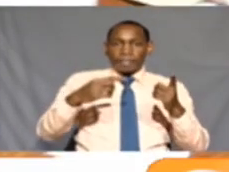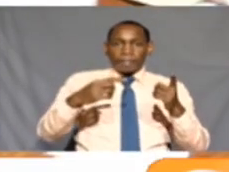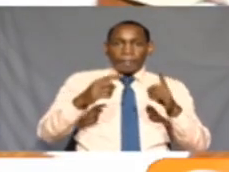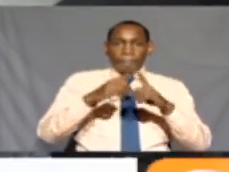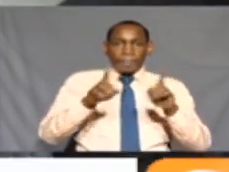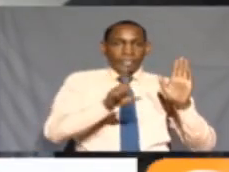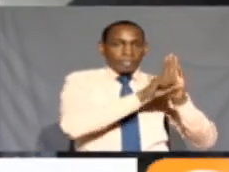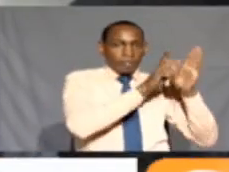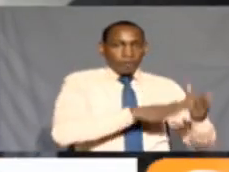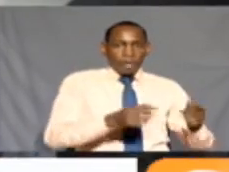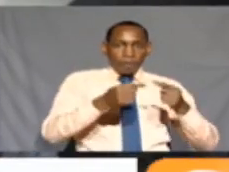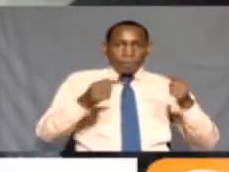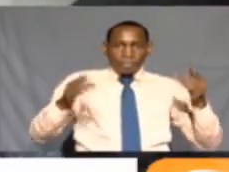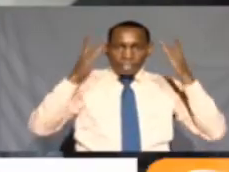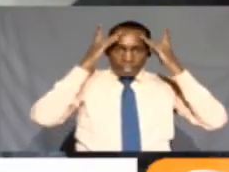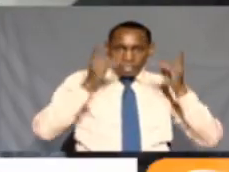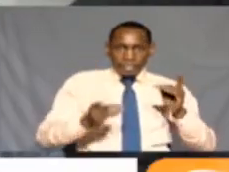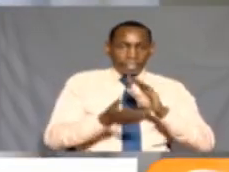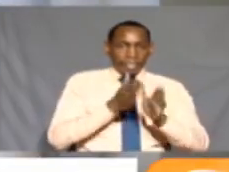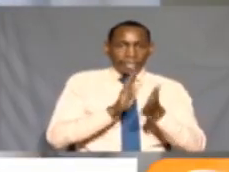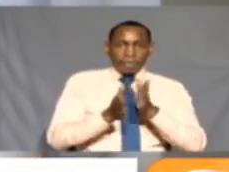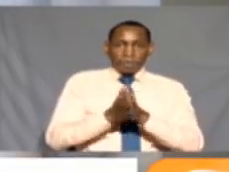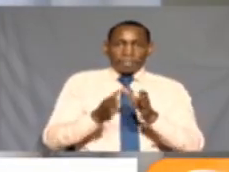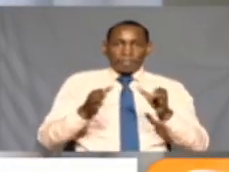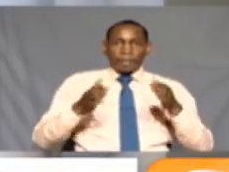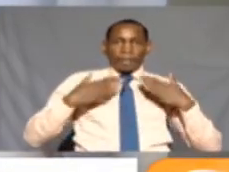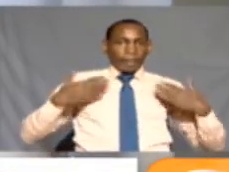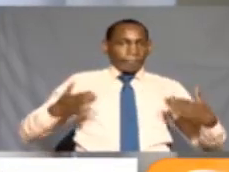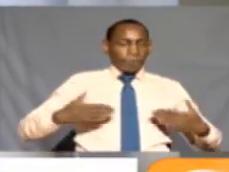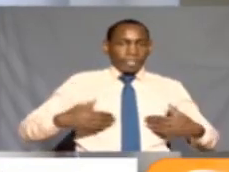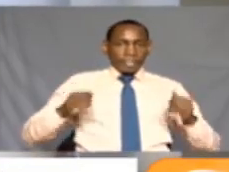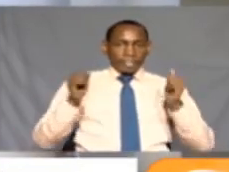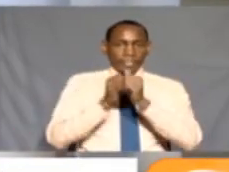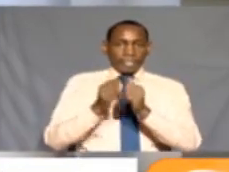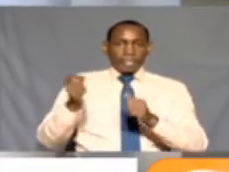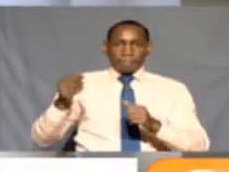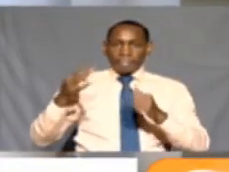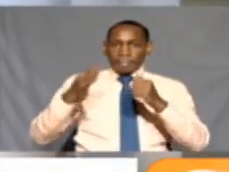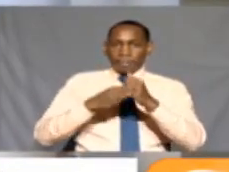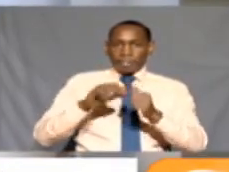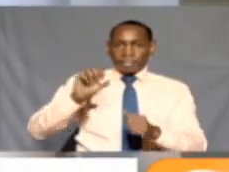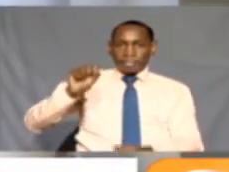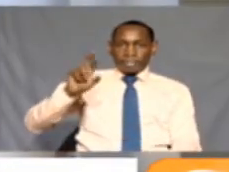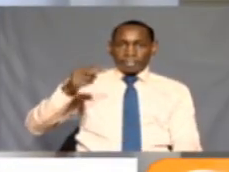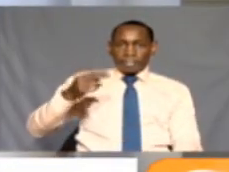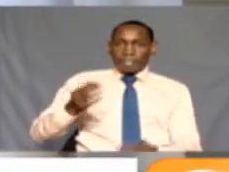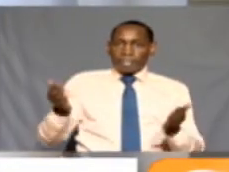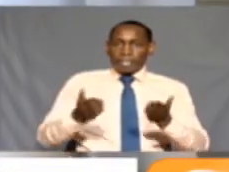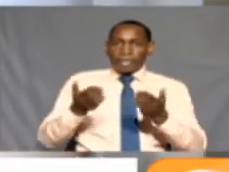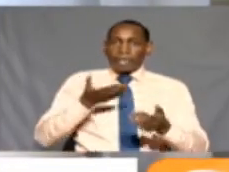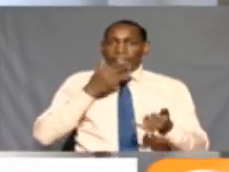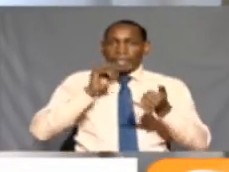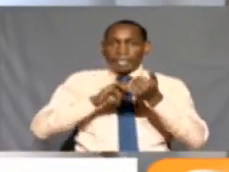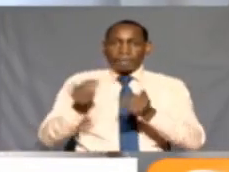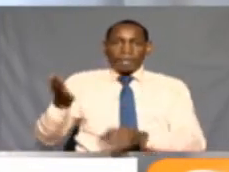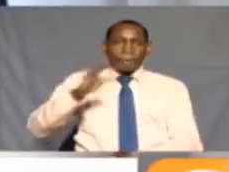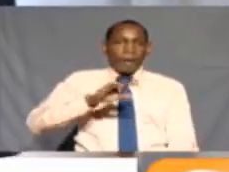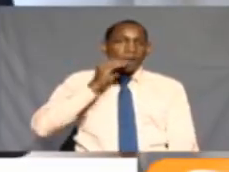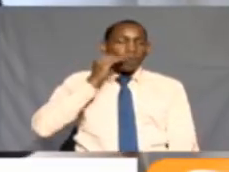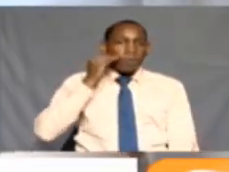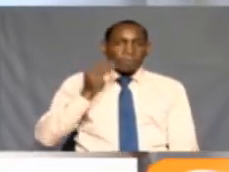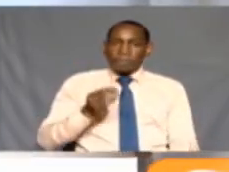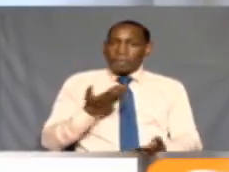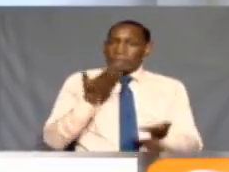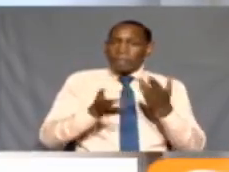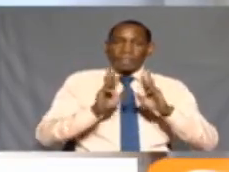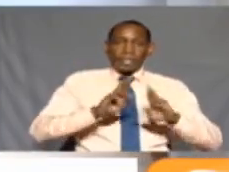however, opposing the decision, as there was no body. On the 10th of August, Sarah urged her husband to return home. It appears he was